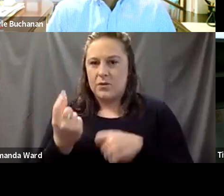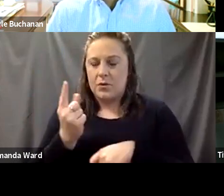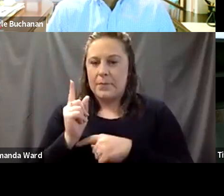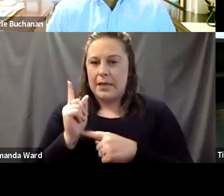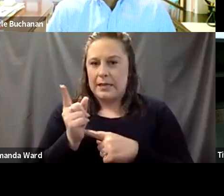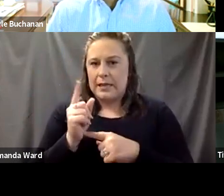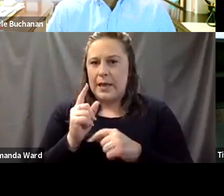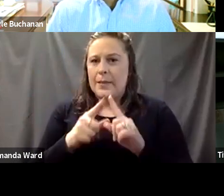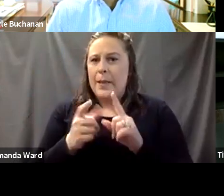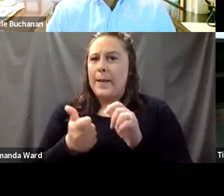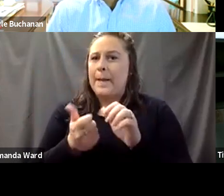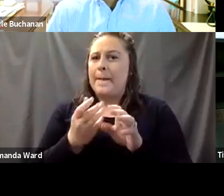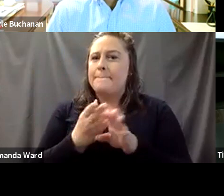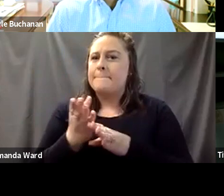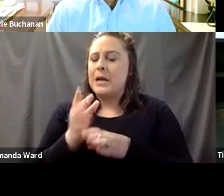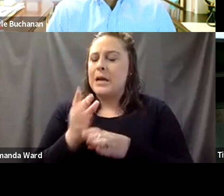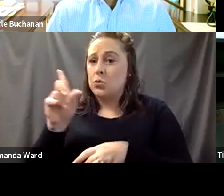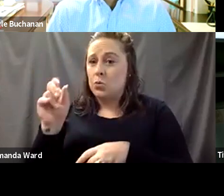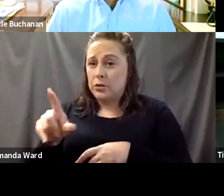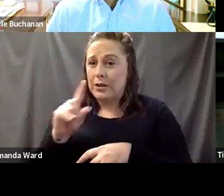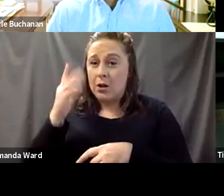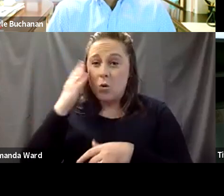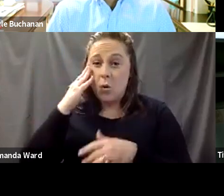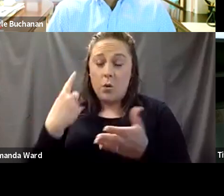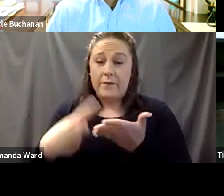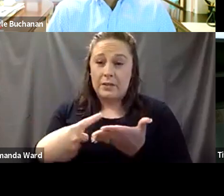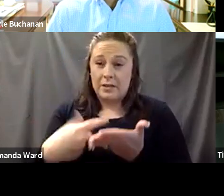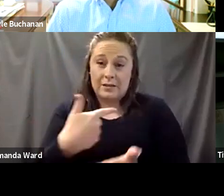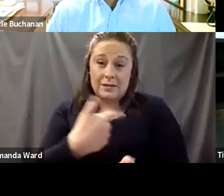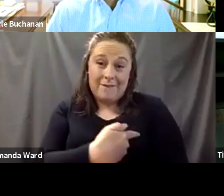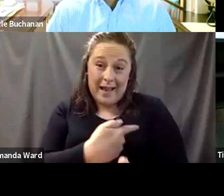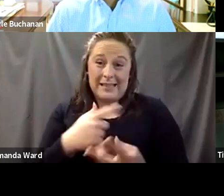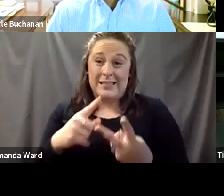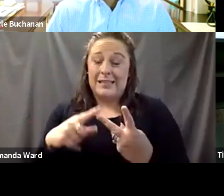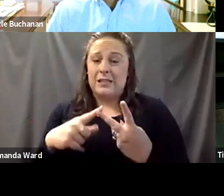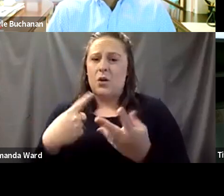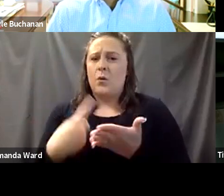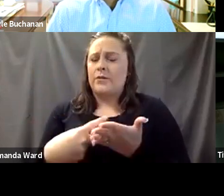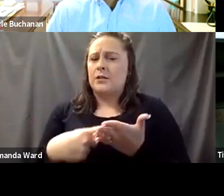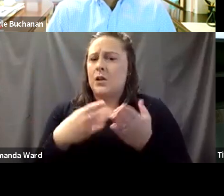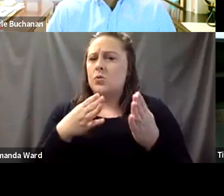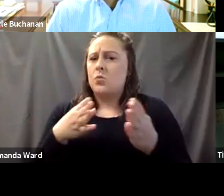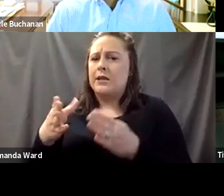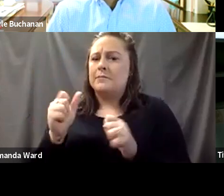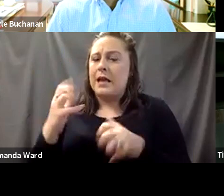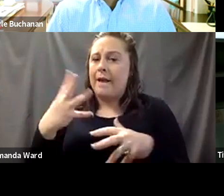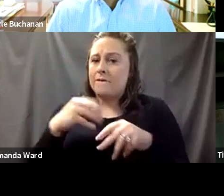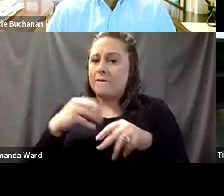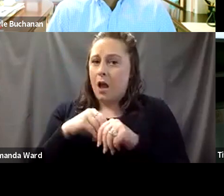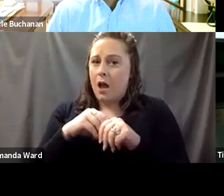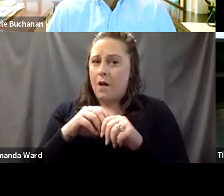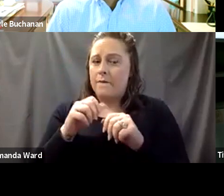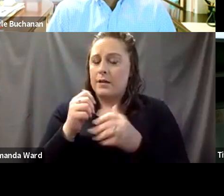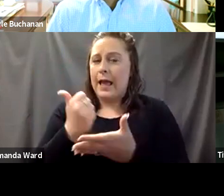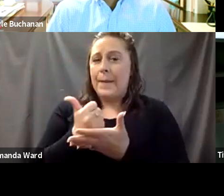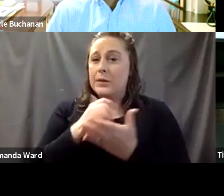major question for both of you guys. I know that we've discussed the vaccine. We've discussed ways that we can be involved and kind of help communities